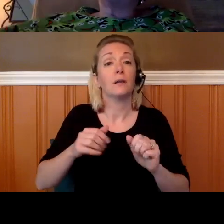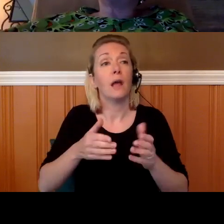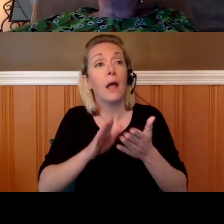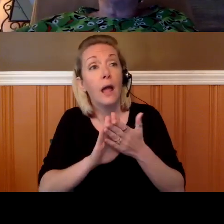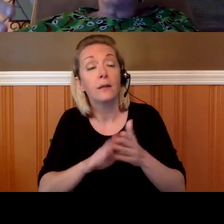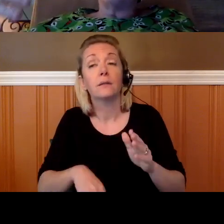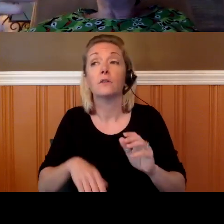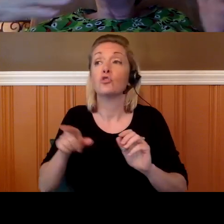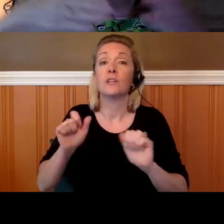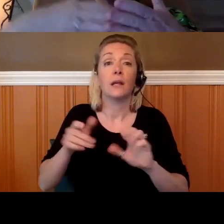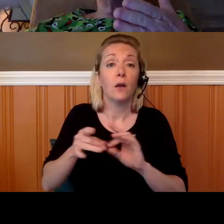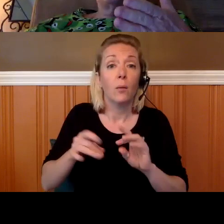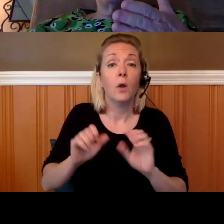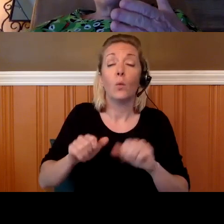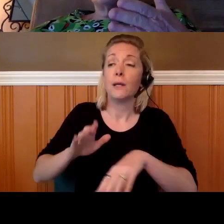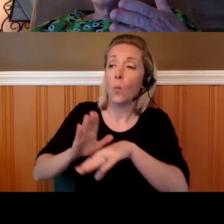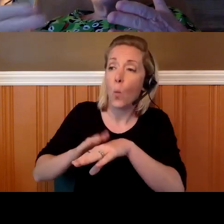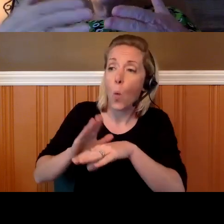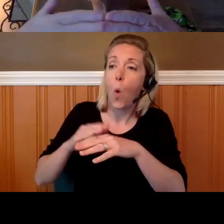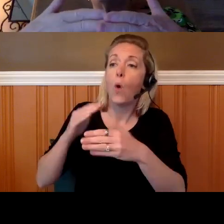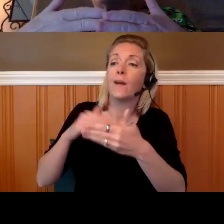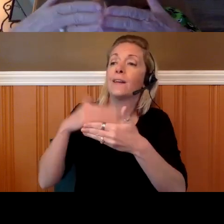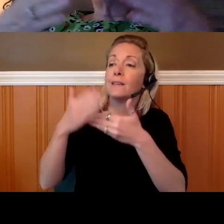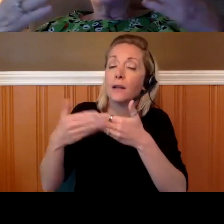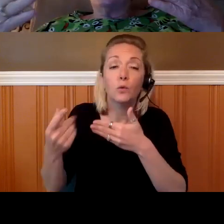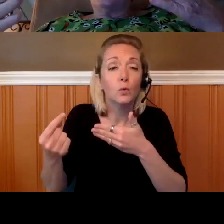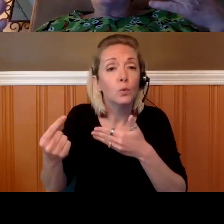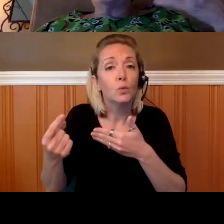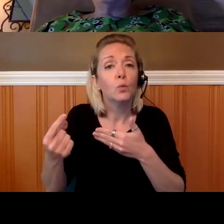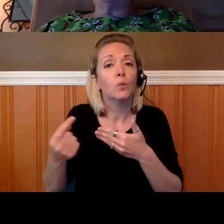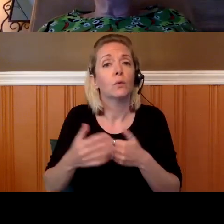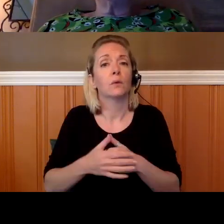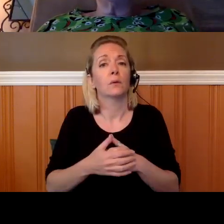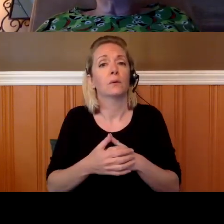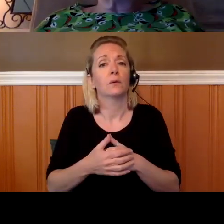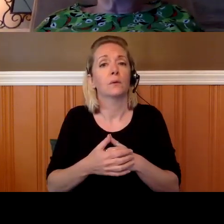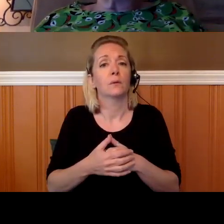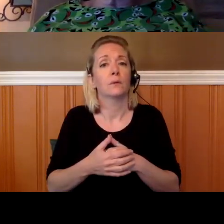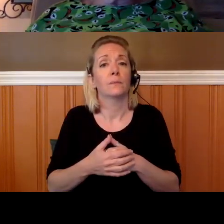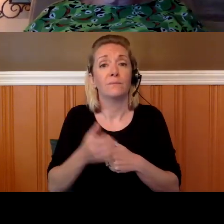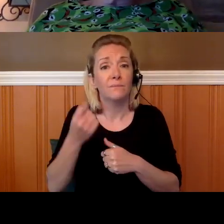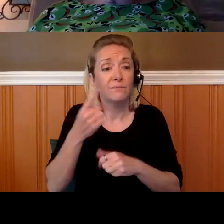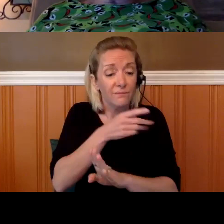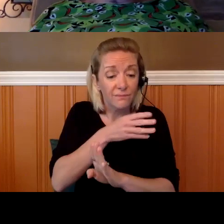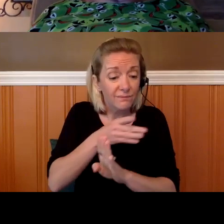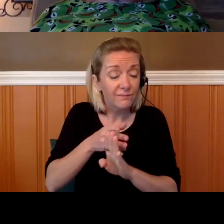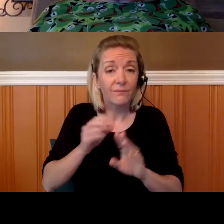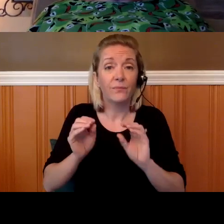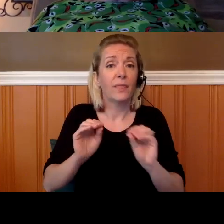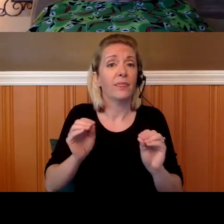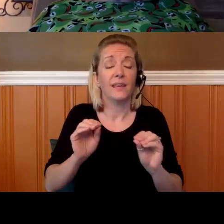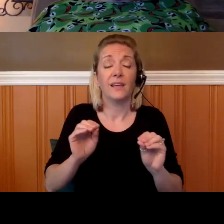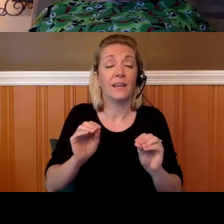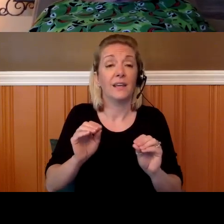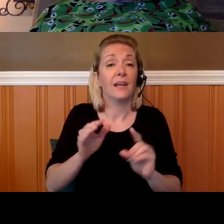what was coming up next. And she'd have just been stuck with nothing but her